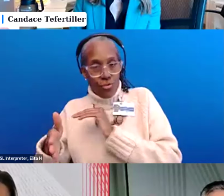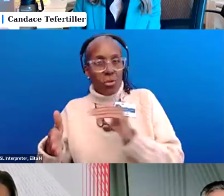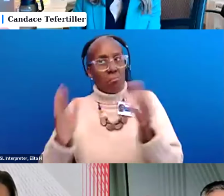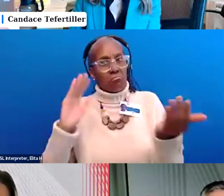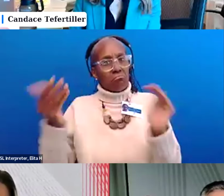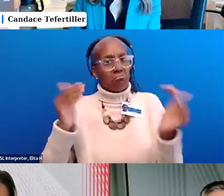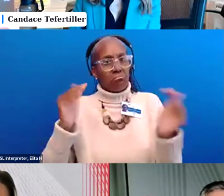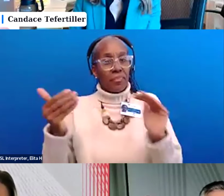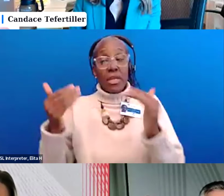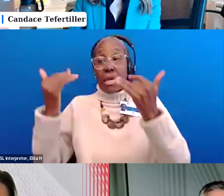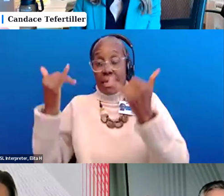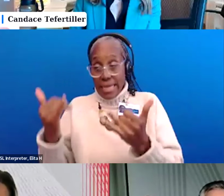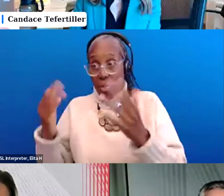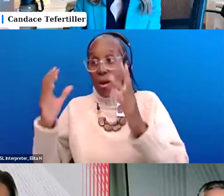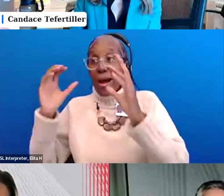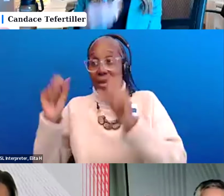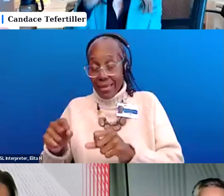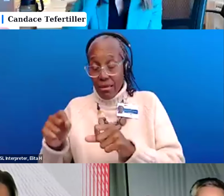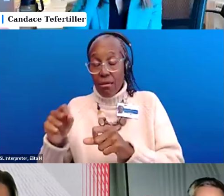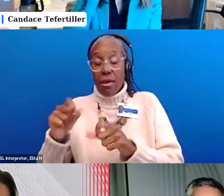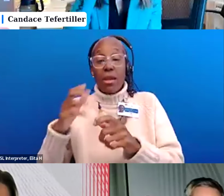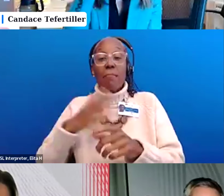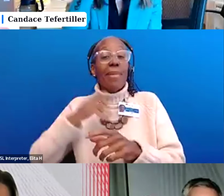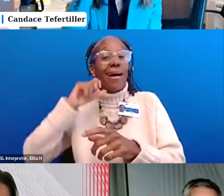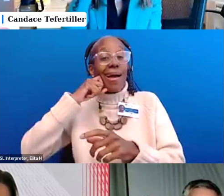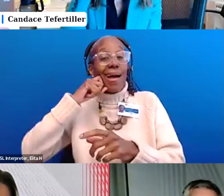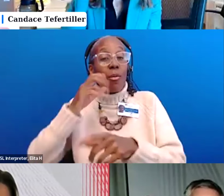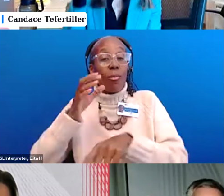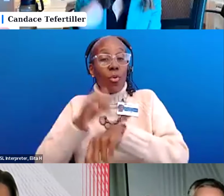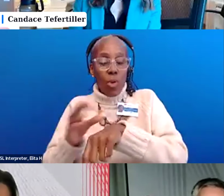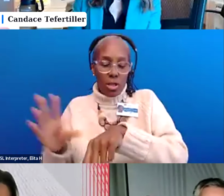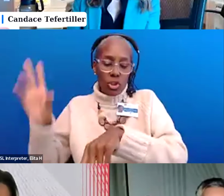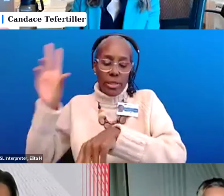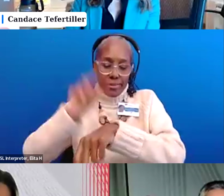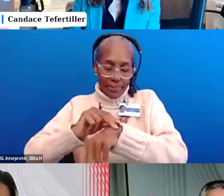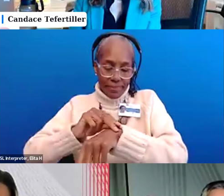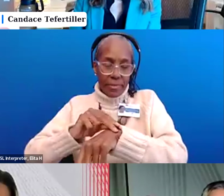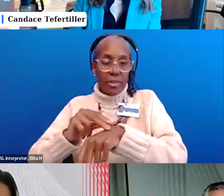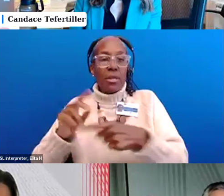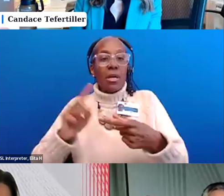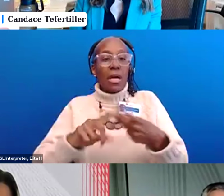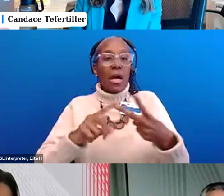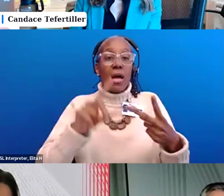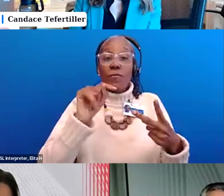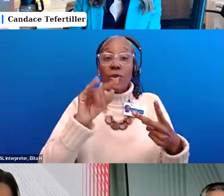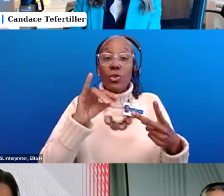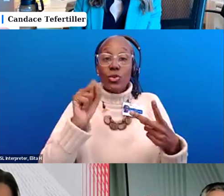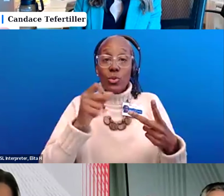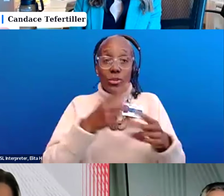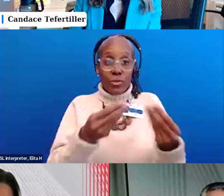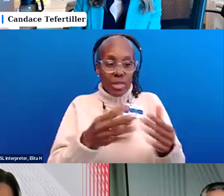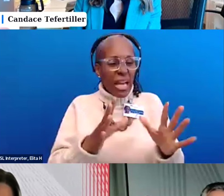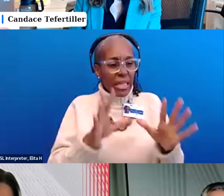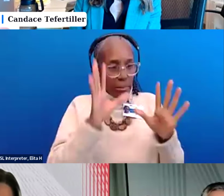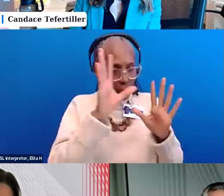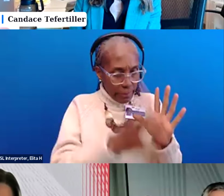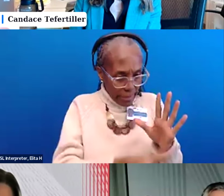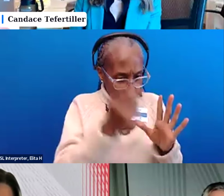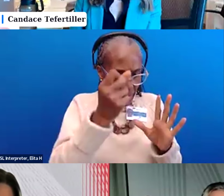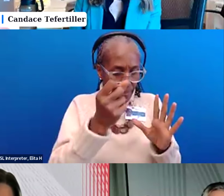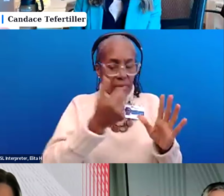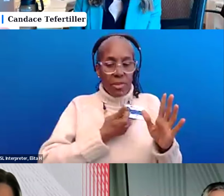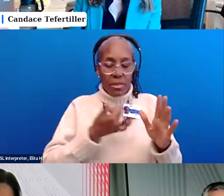put on the magnetic clasp on my Apple Watch. I can pick up toys off the ground. I can reposition